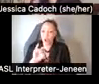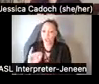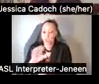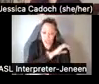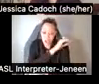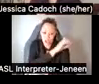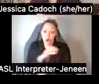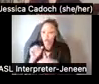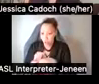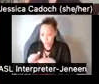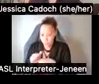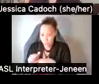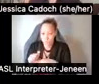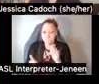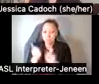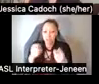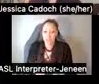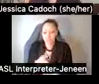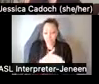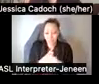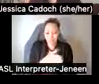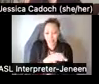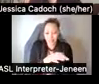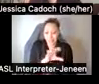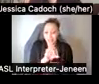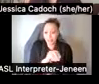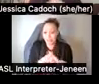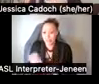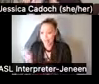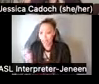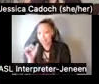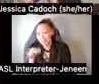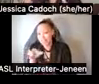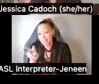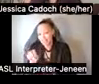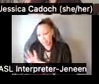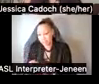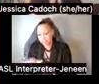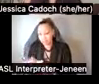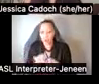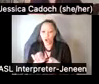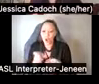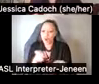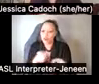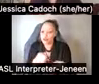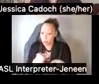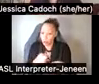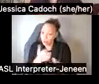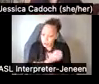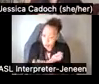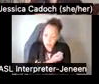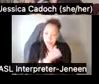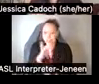that most of that happened between the 1950s and the 1970s, and then the Controlled Substances Act and what really led to that.